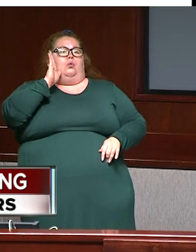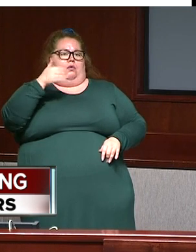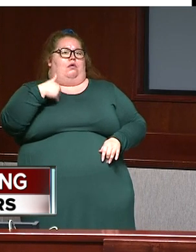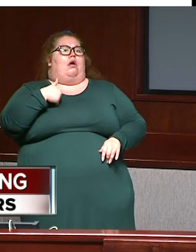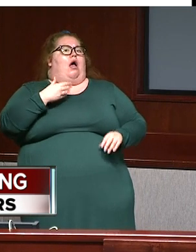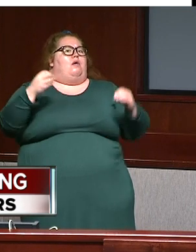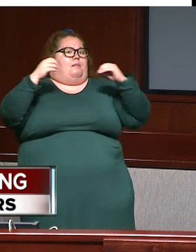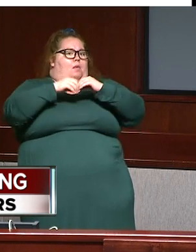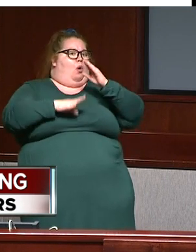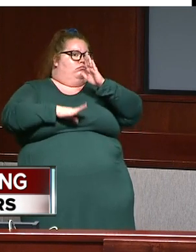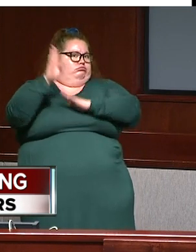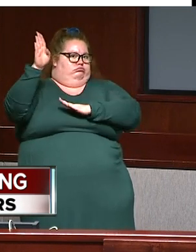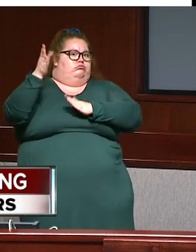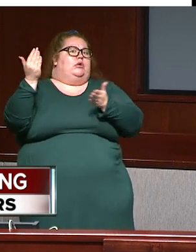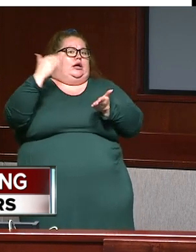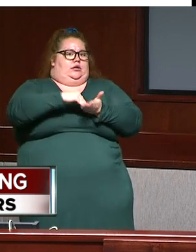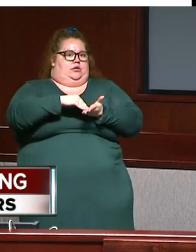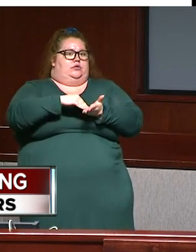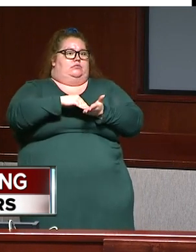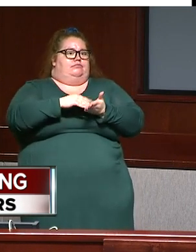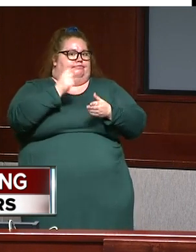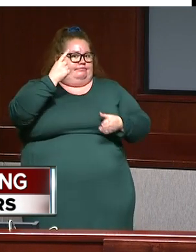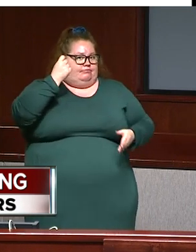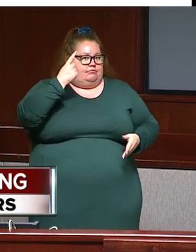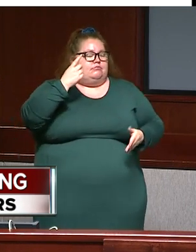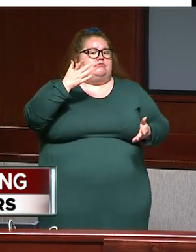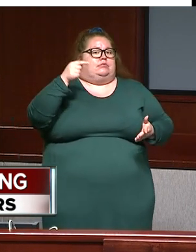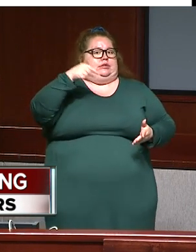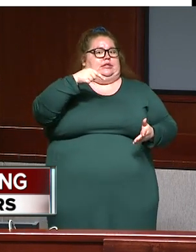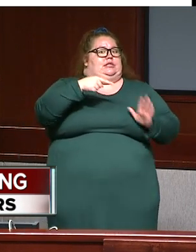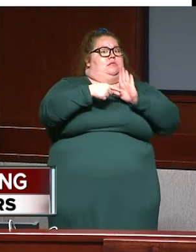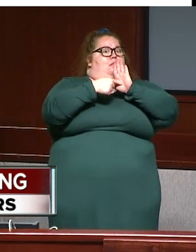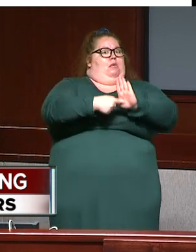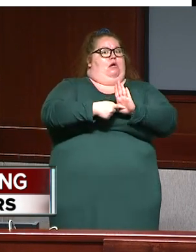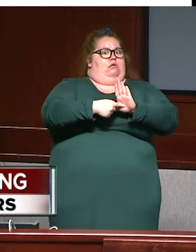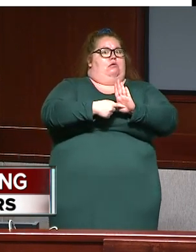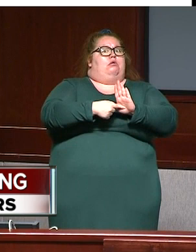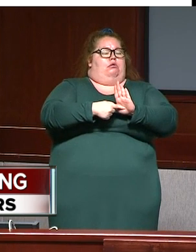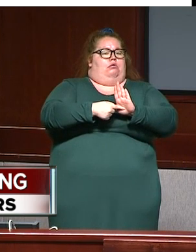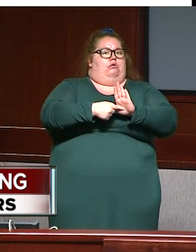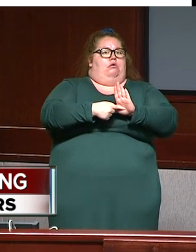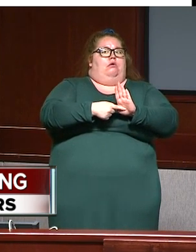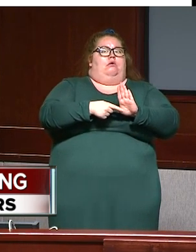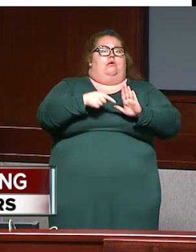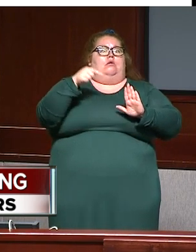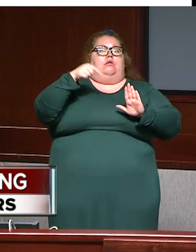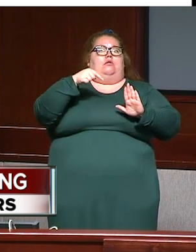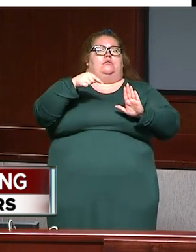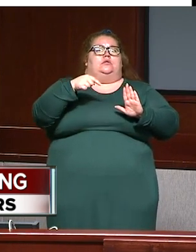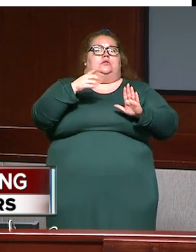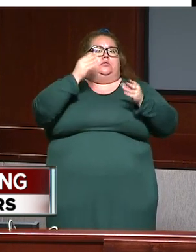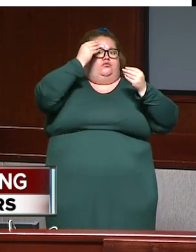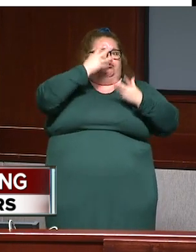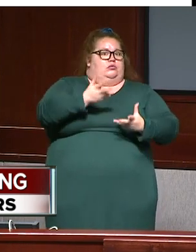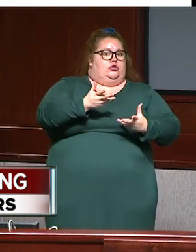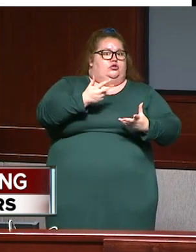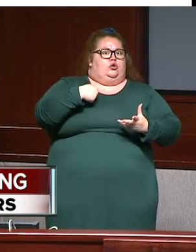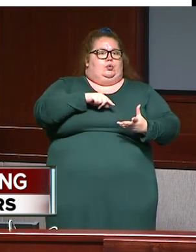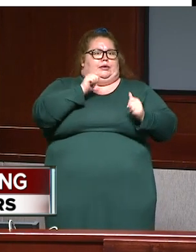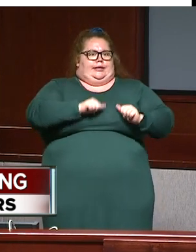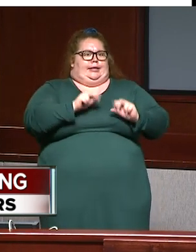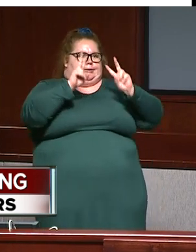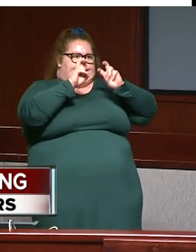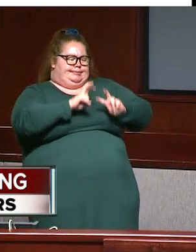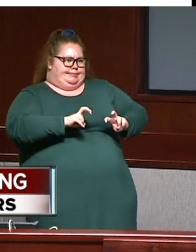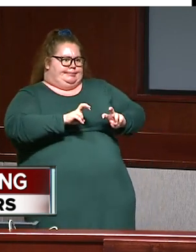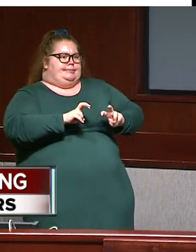So again, it's important to understand that this is a model. it allows us to use this information so that we